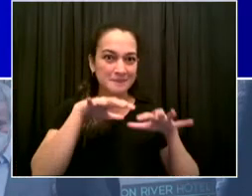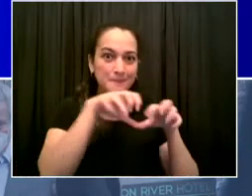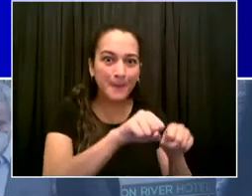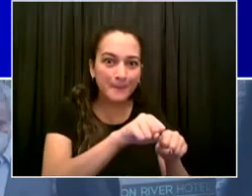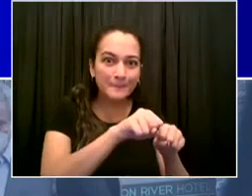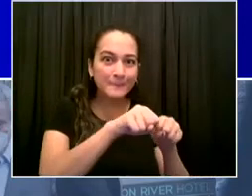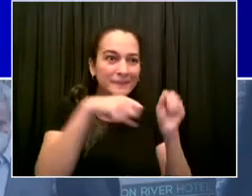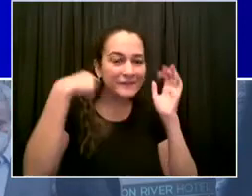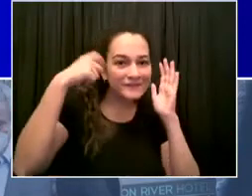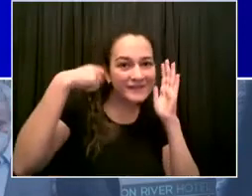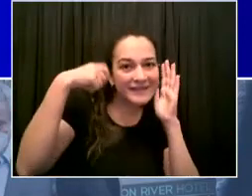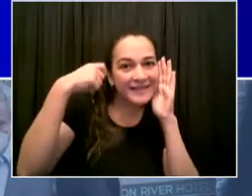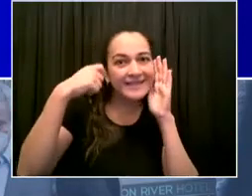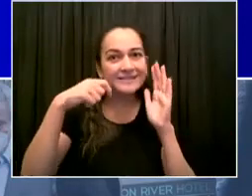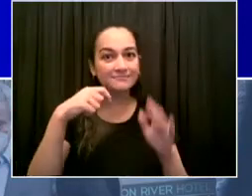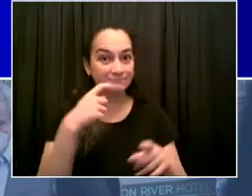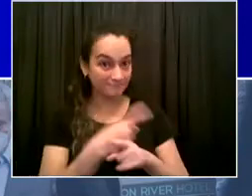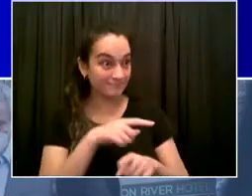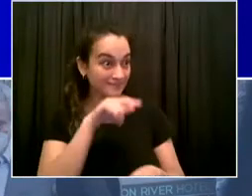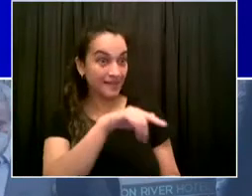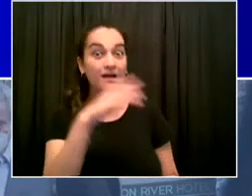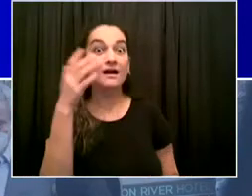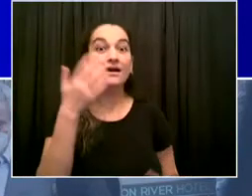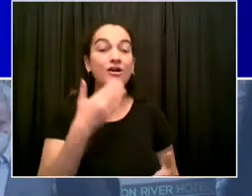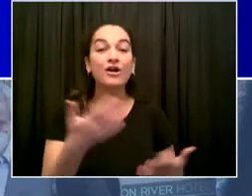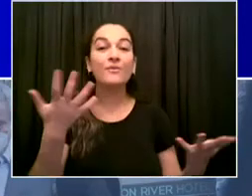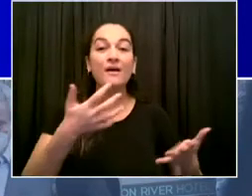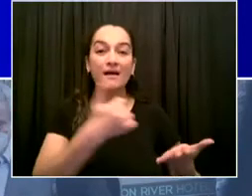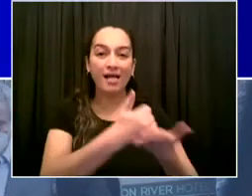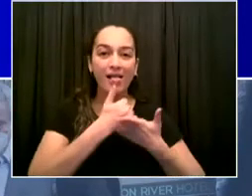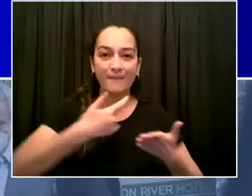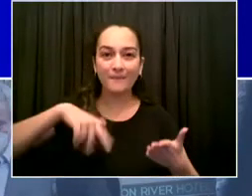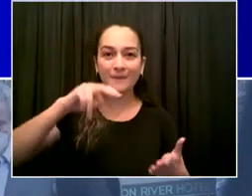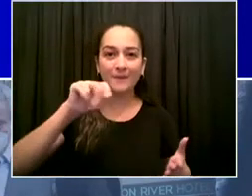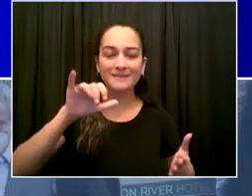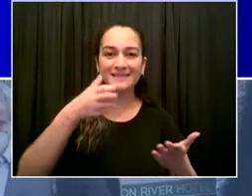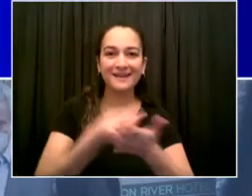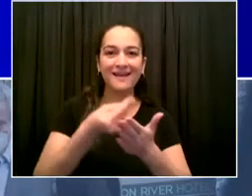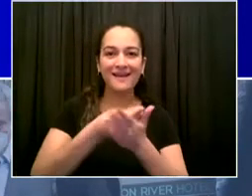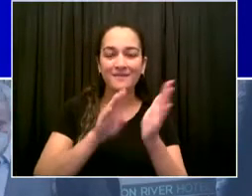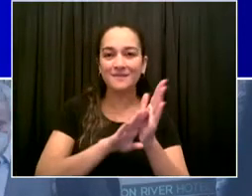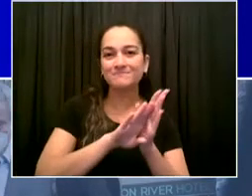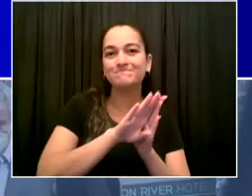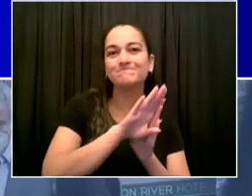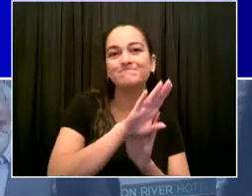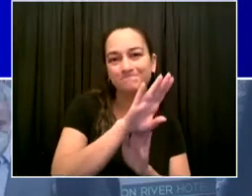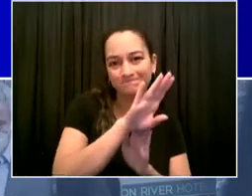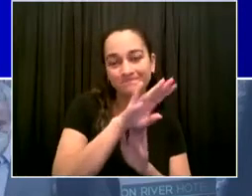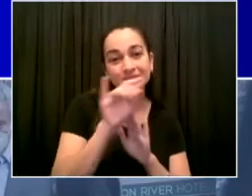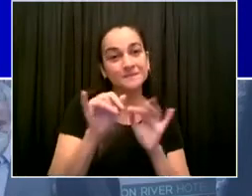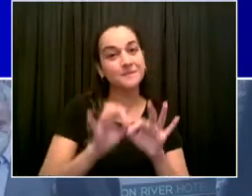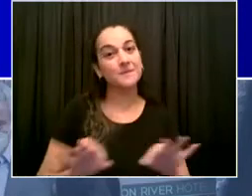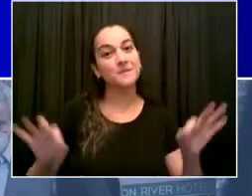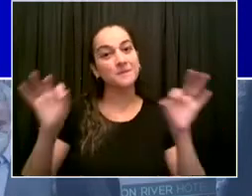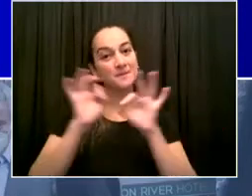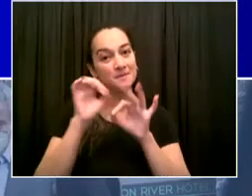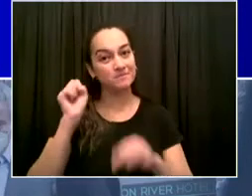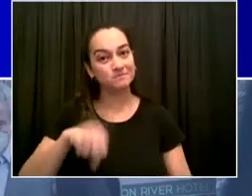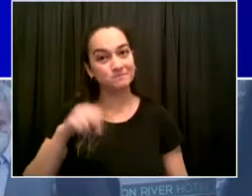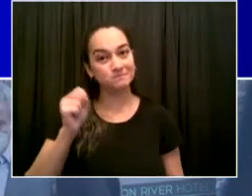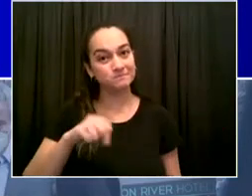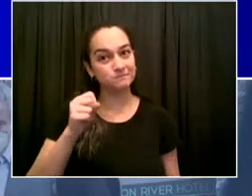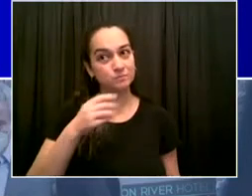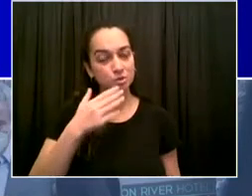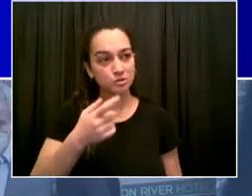economy. So many creative folks, so many people who work to make this industry what it is. For a long time, the